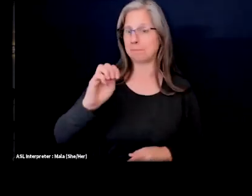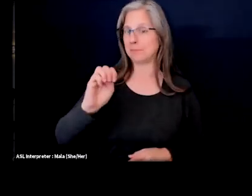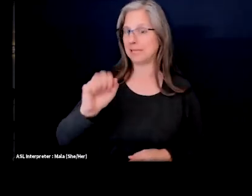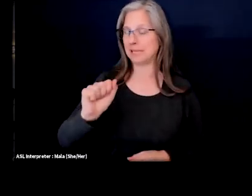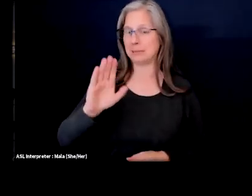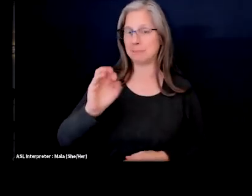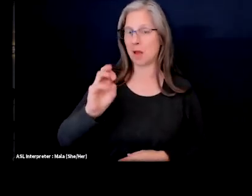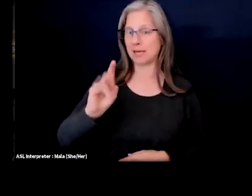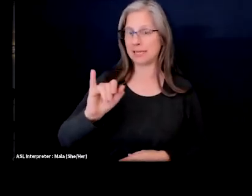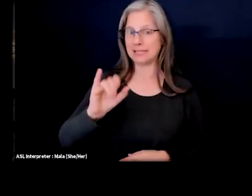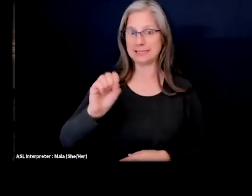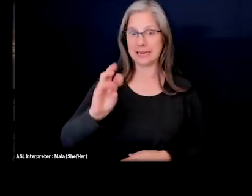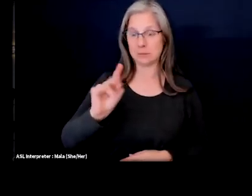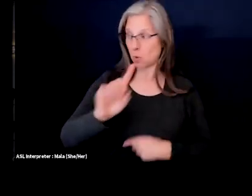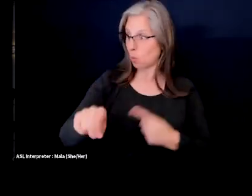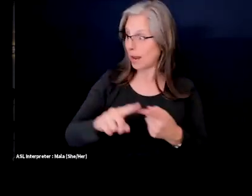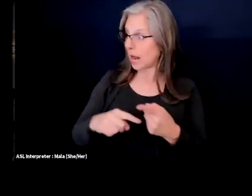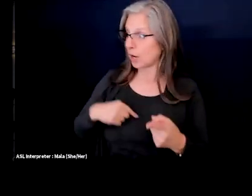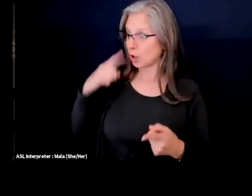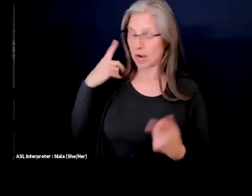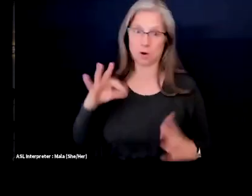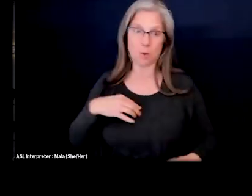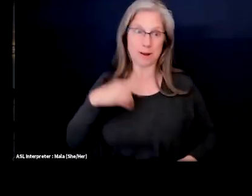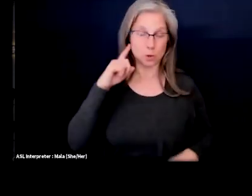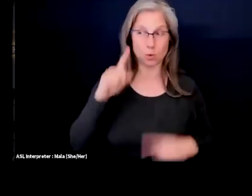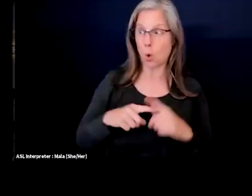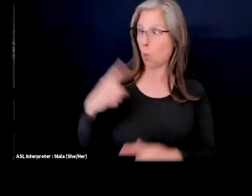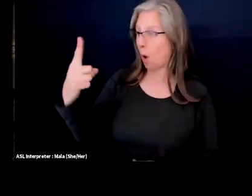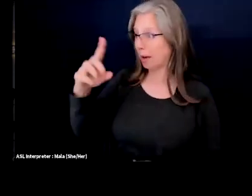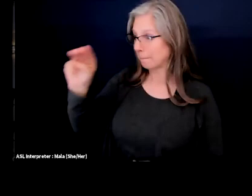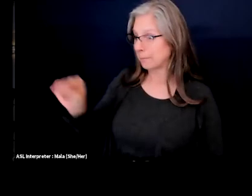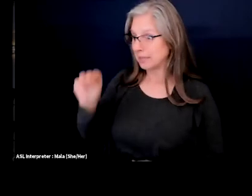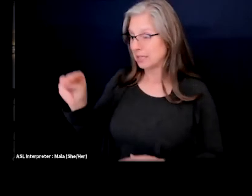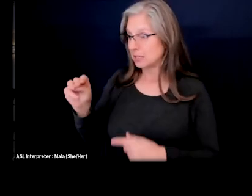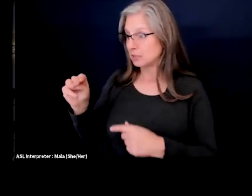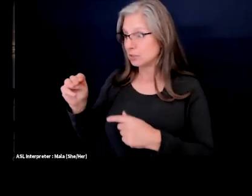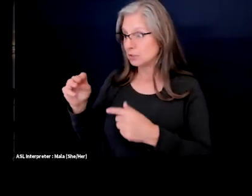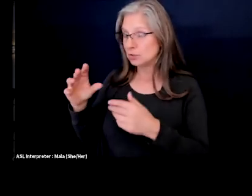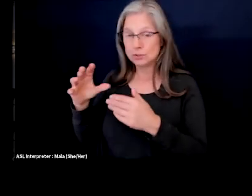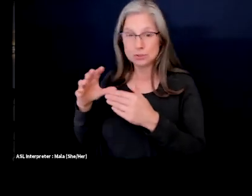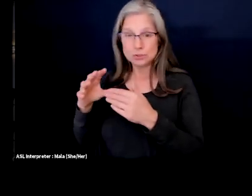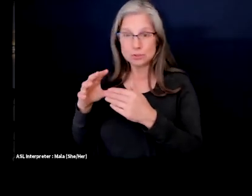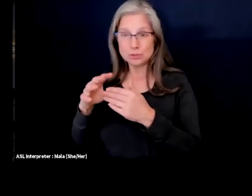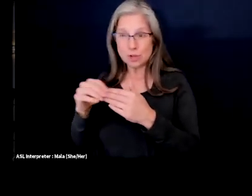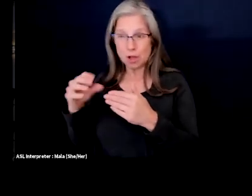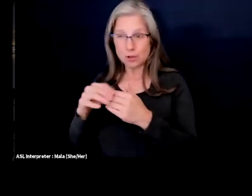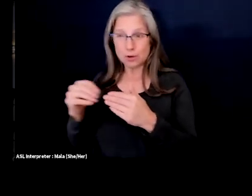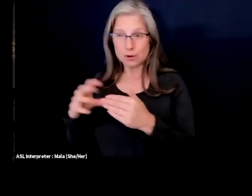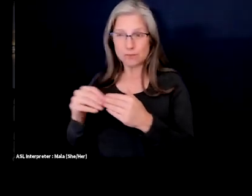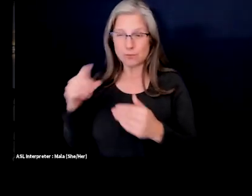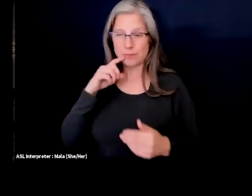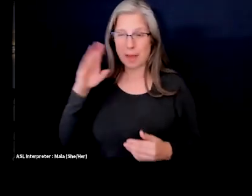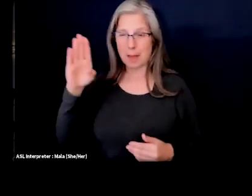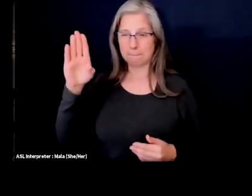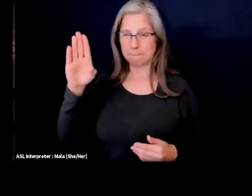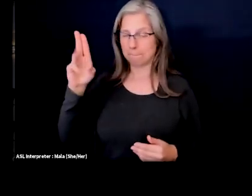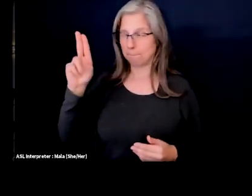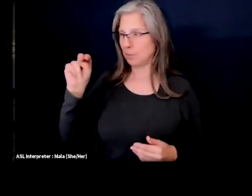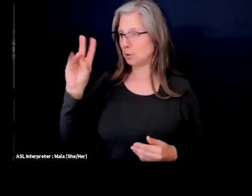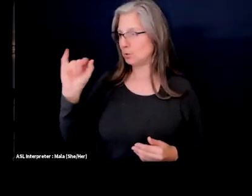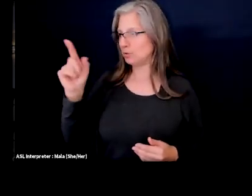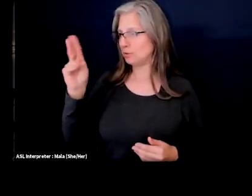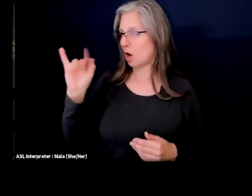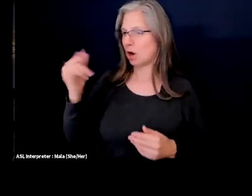know about you, but when I heard $1 million in change orders for that boondoggle, that stadium to